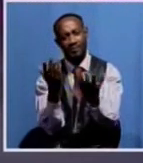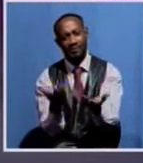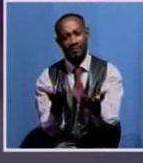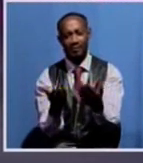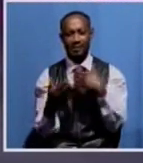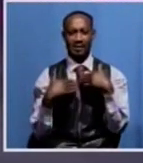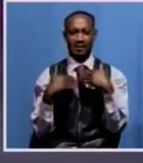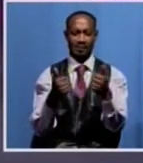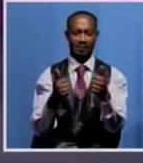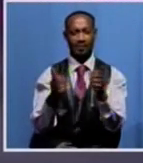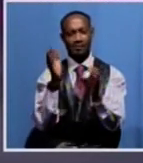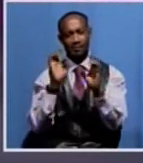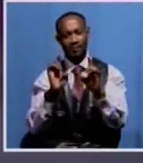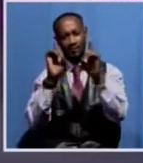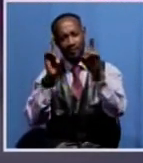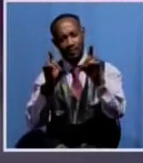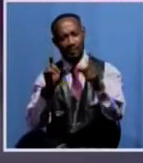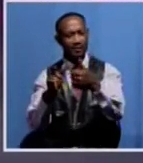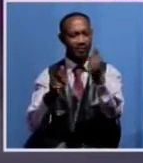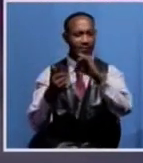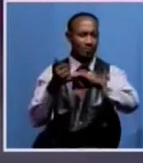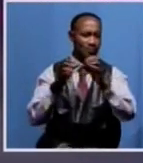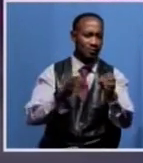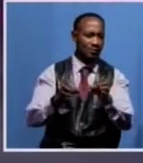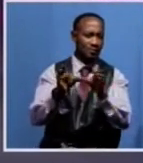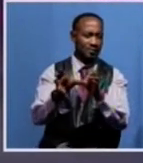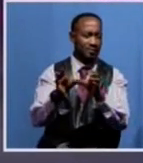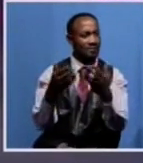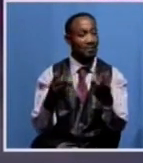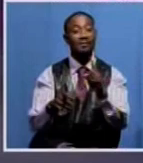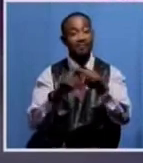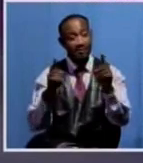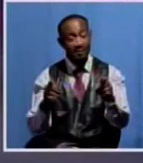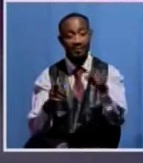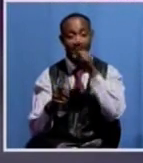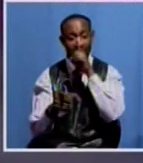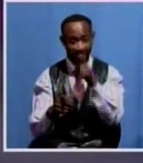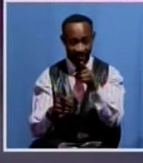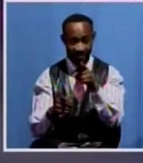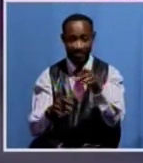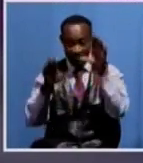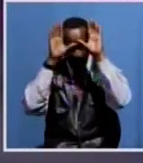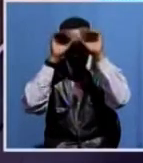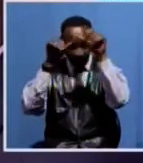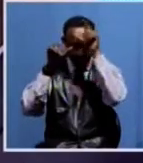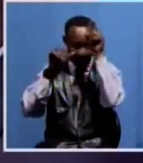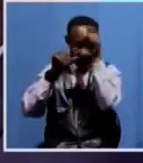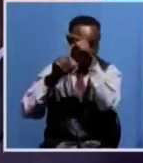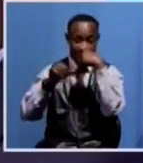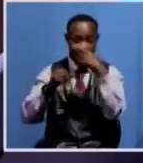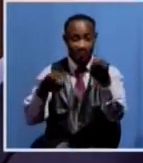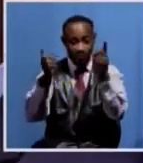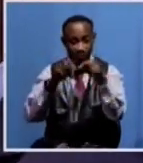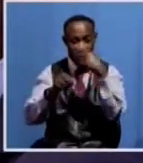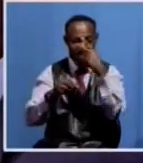health, put on education and other social sectors. Yeah, the president was right. Look, if you just look at the debt